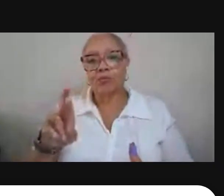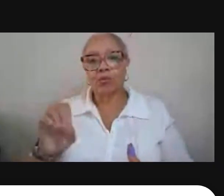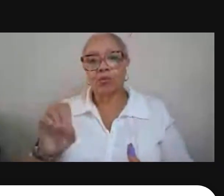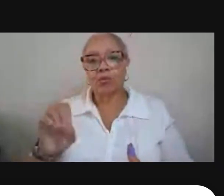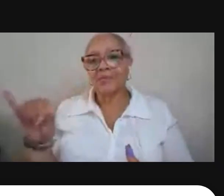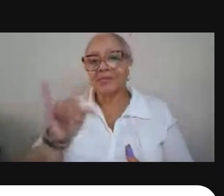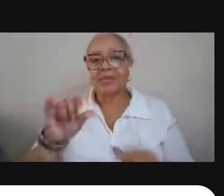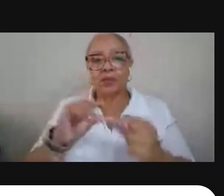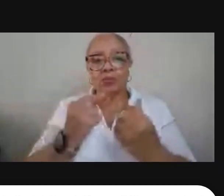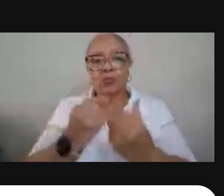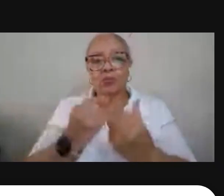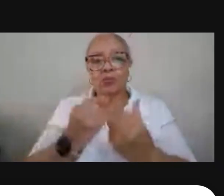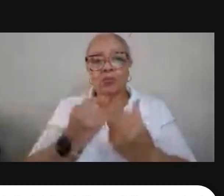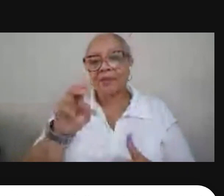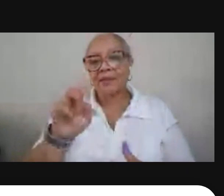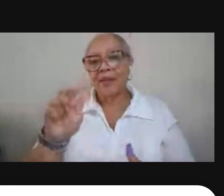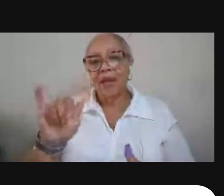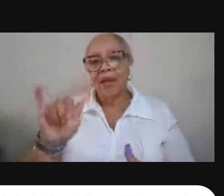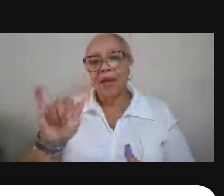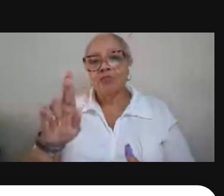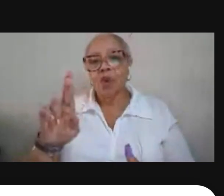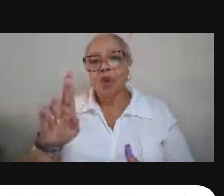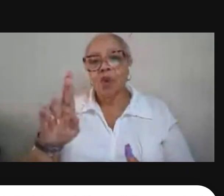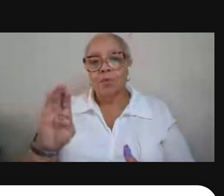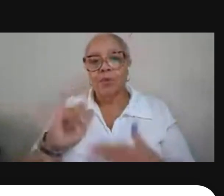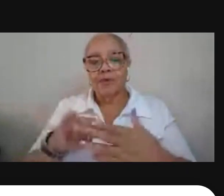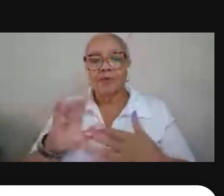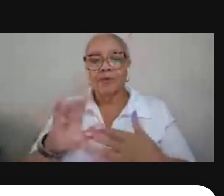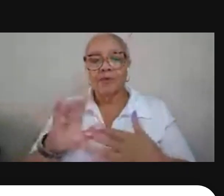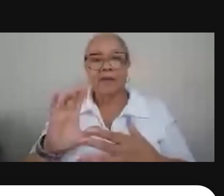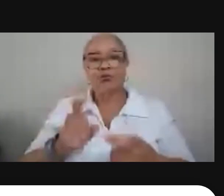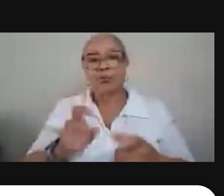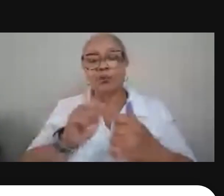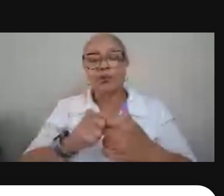that contributed to the COVID-19 diagnostic study.